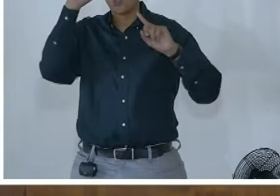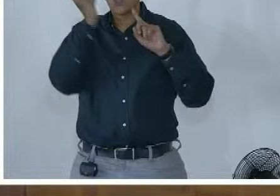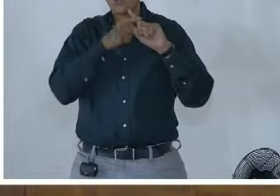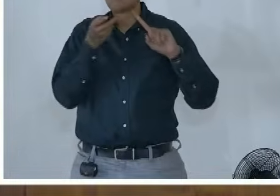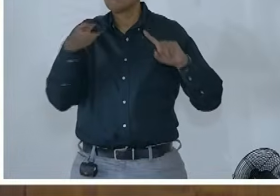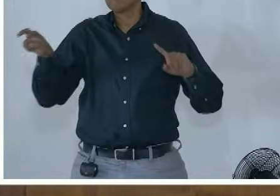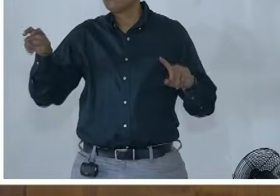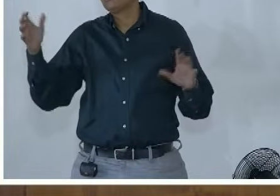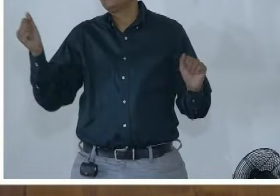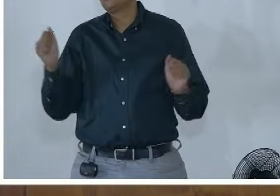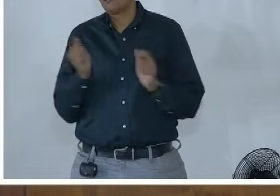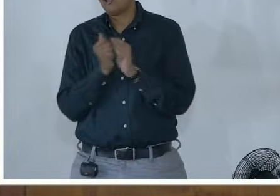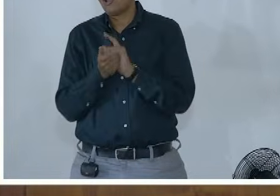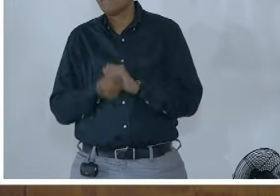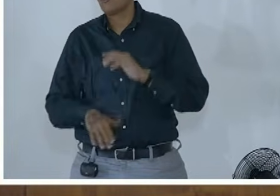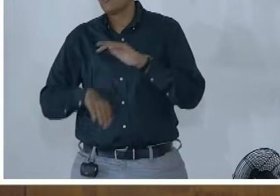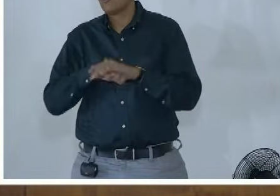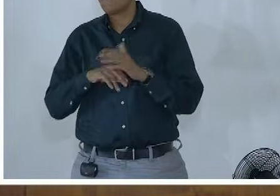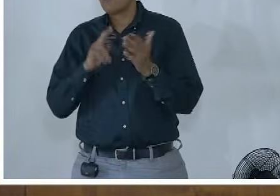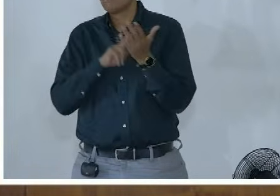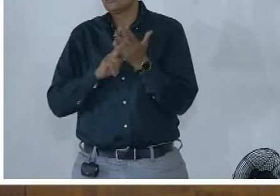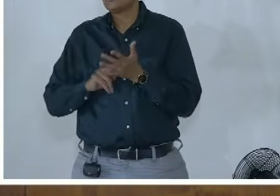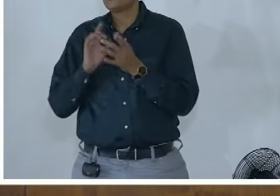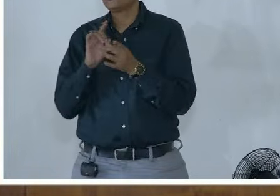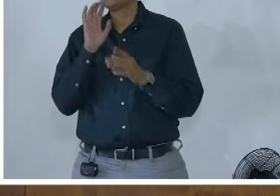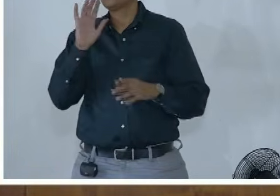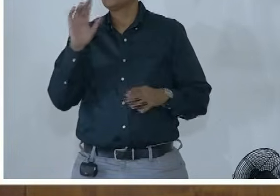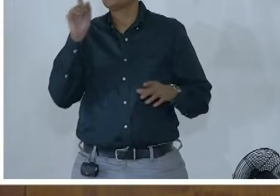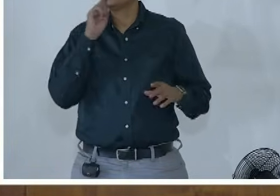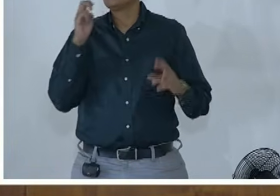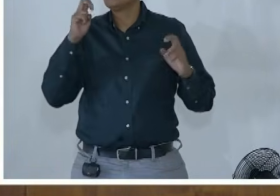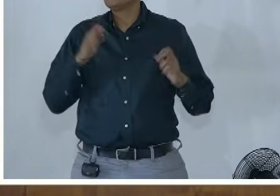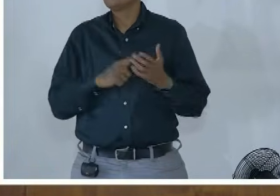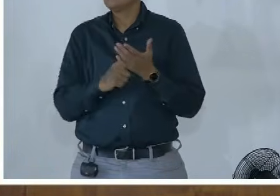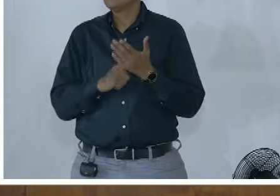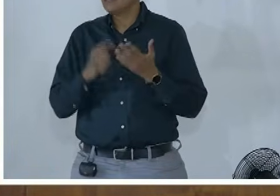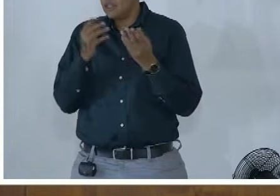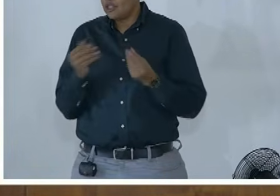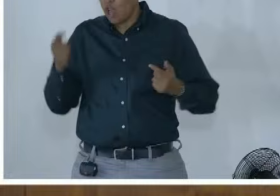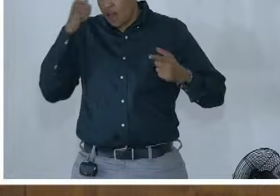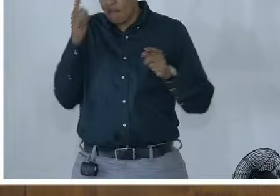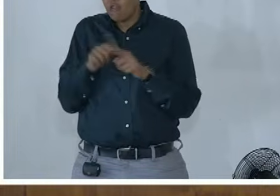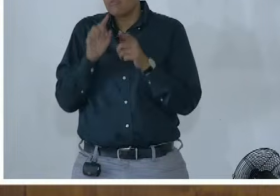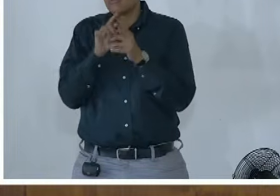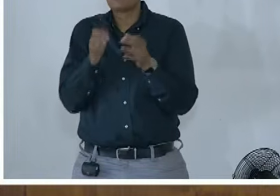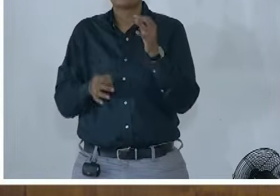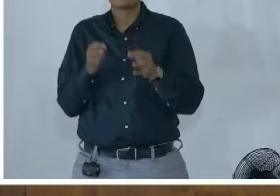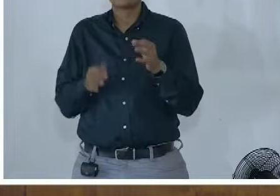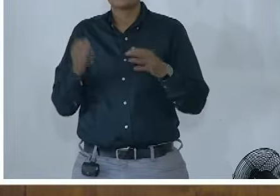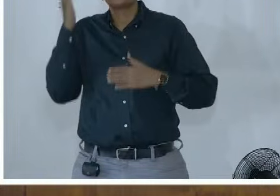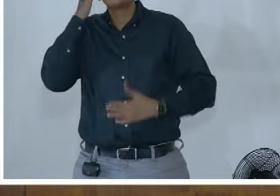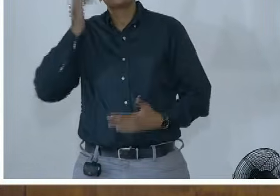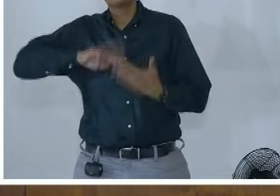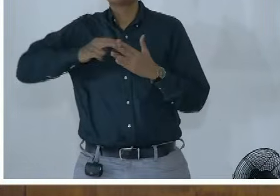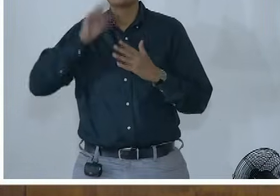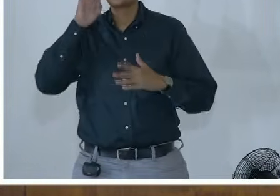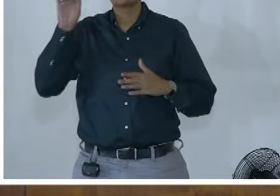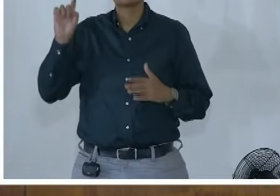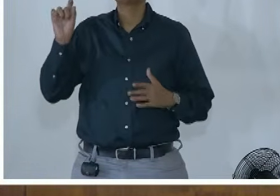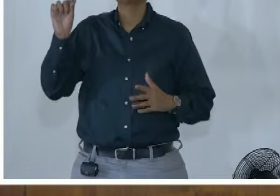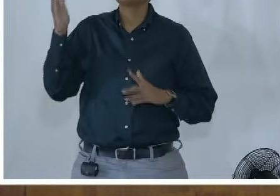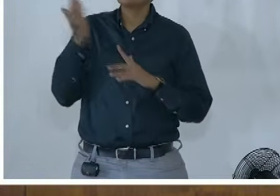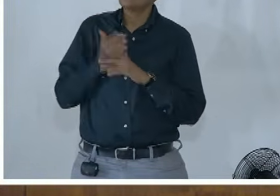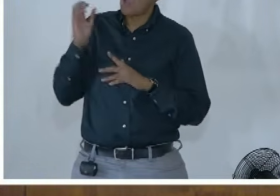automatically converts upon registering the mediation agreement in court. In other words, all you have to do is file it in